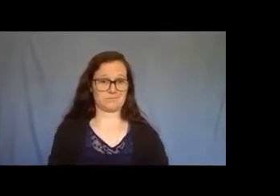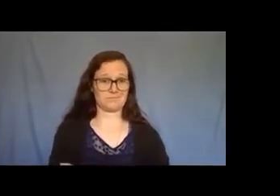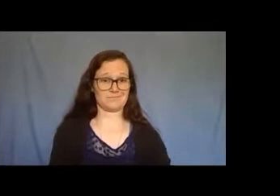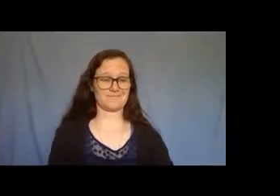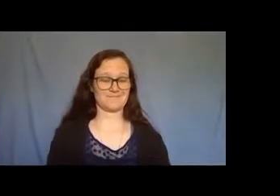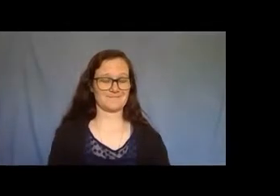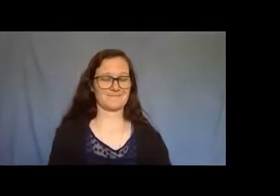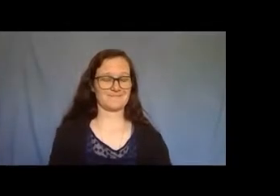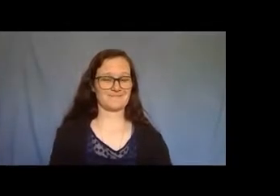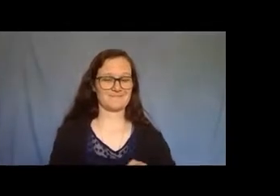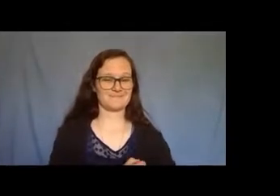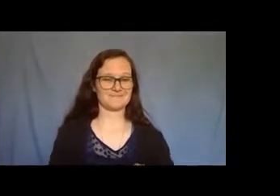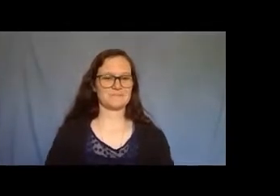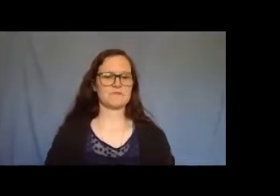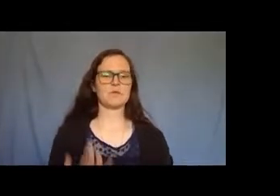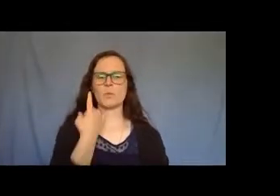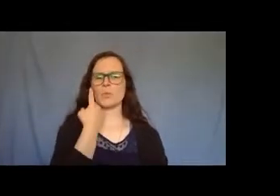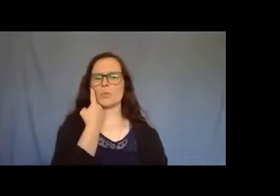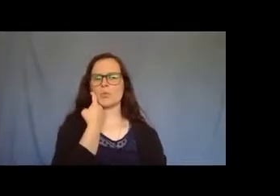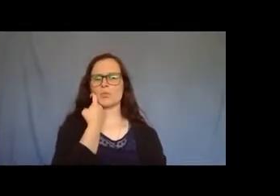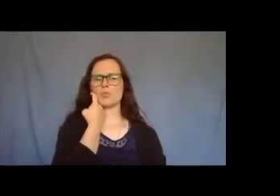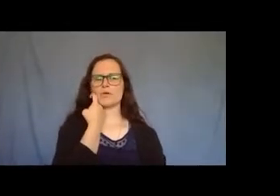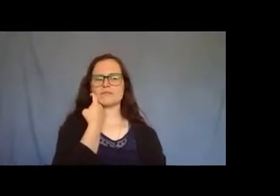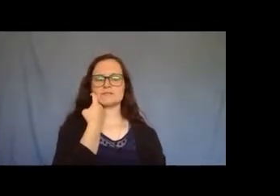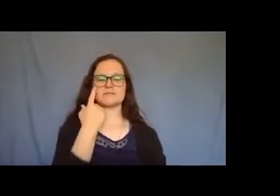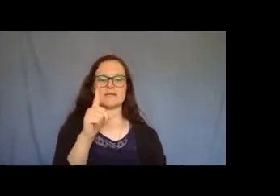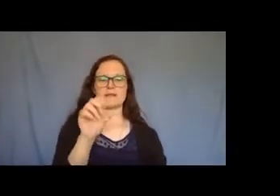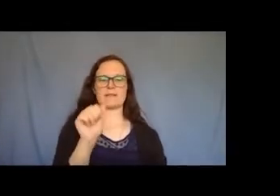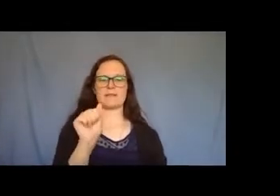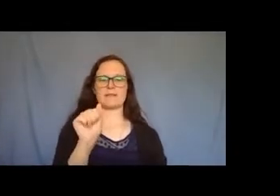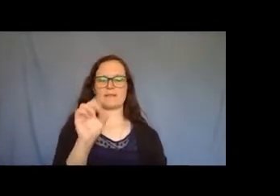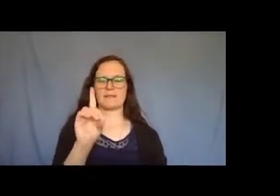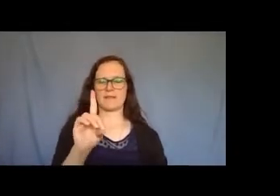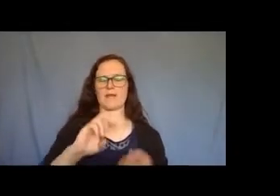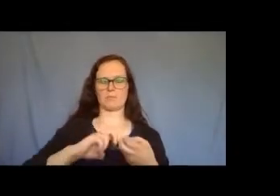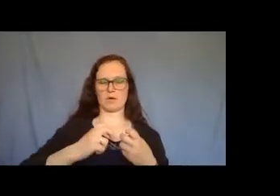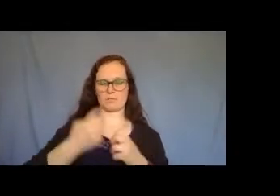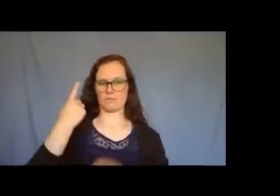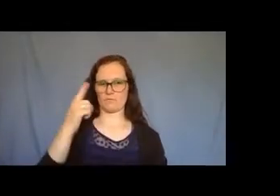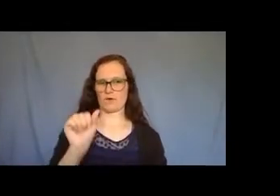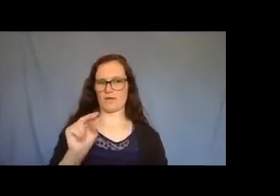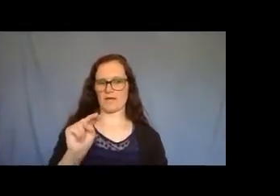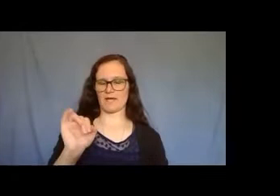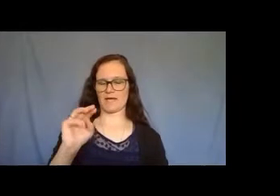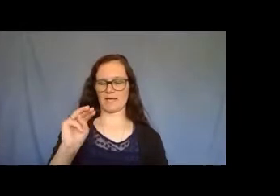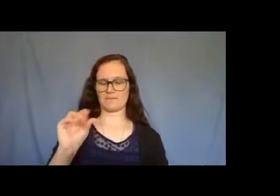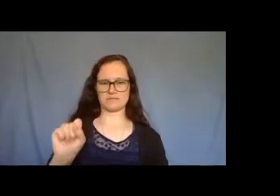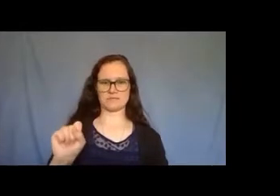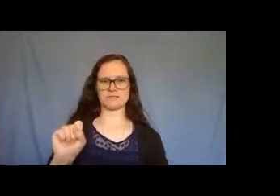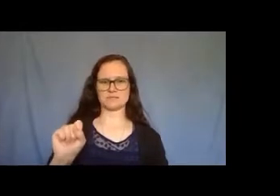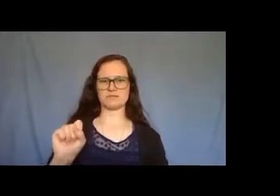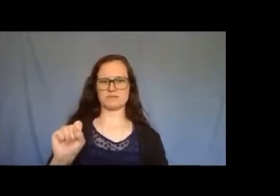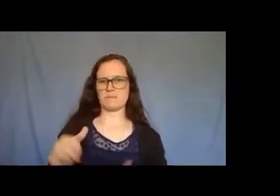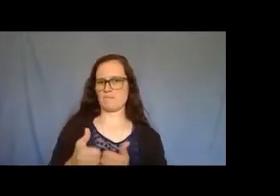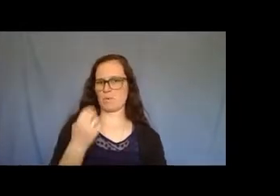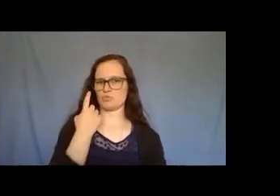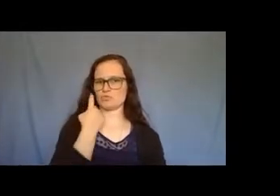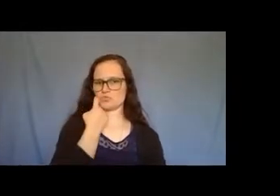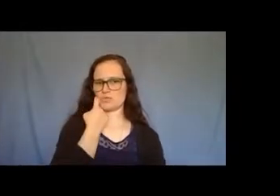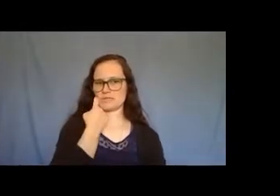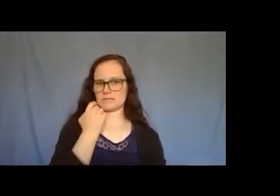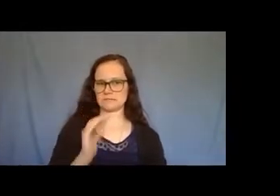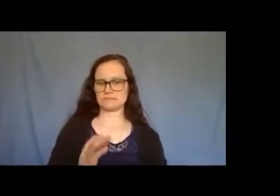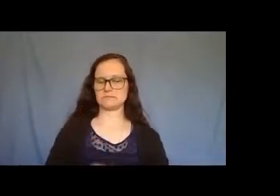So as a recent development, that's the first lead impairment that we have for the Animas River. I wanted to look into